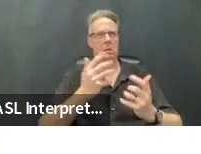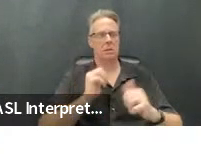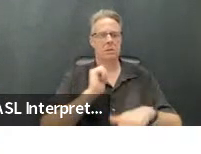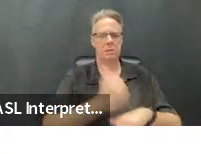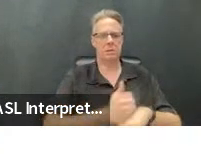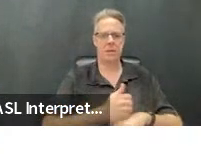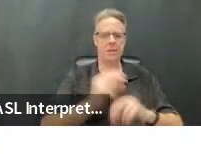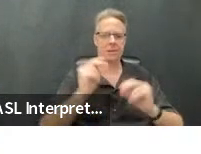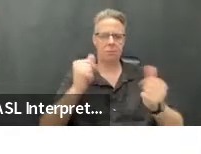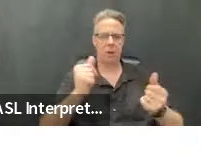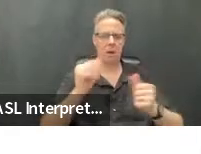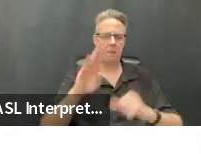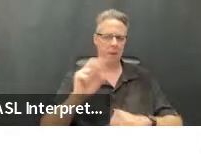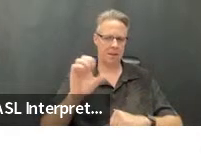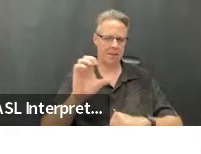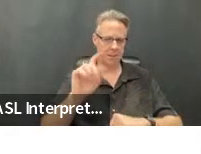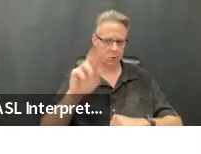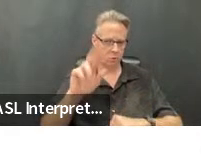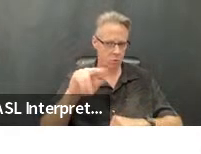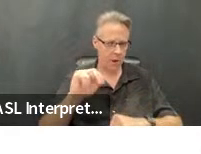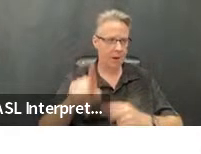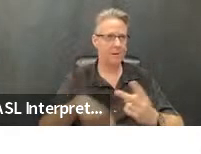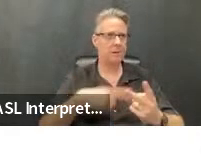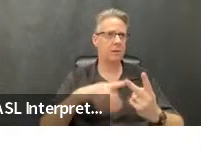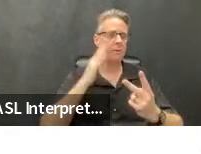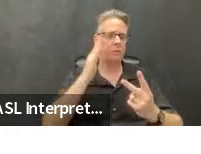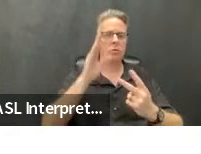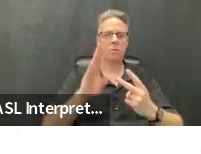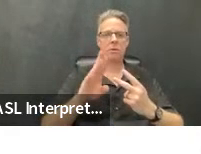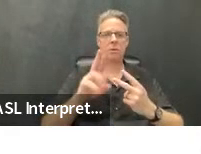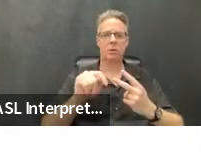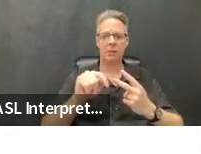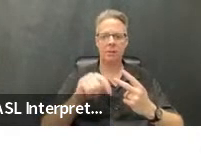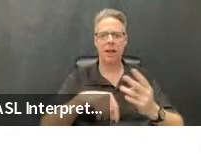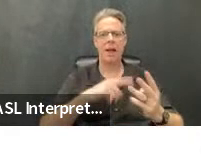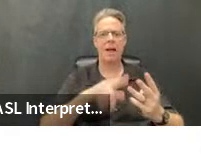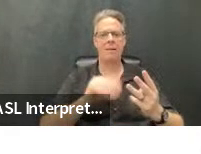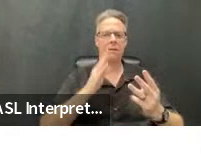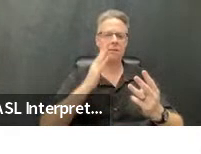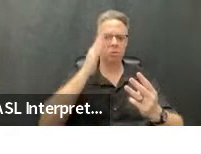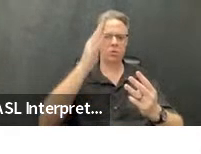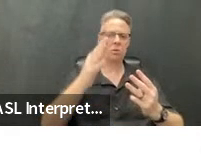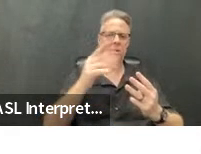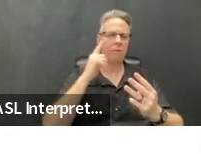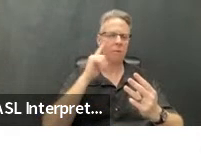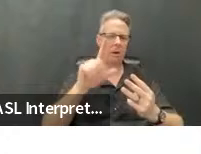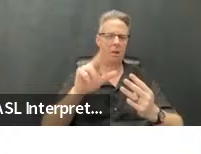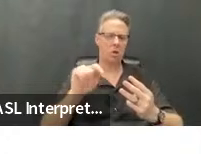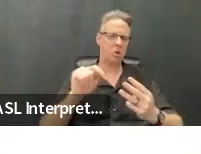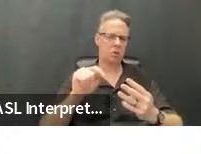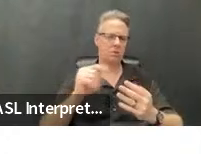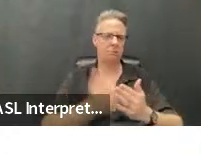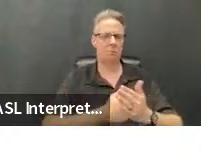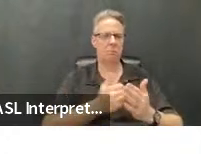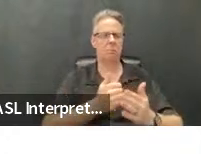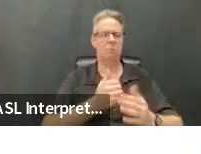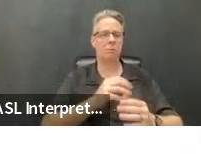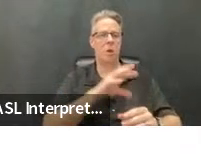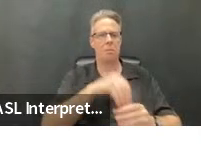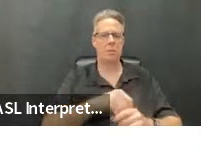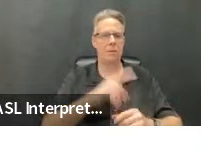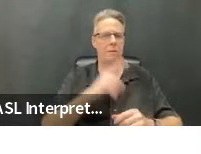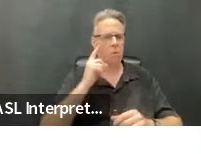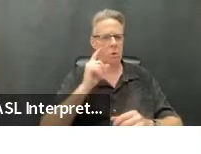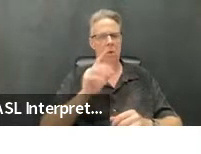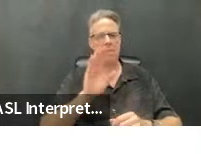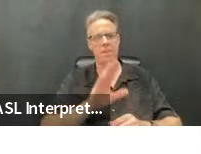bus services, the existing and future BRT, and also the existing and future LRT opportunities within the